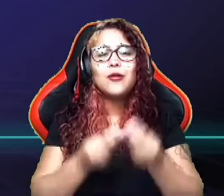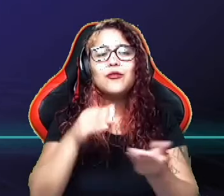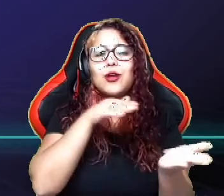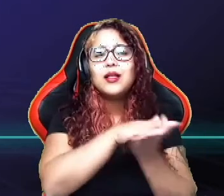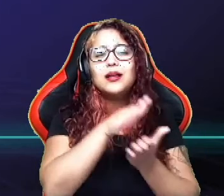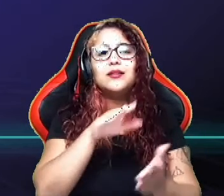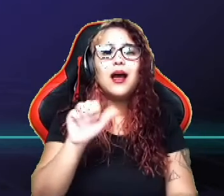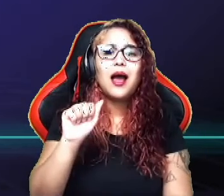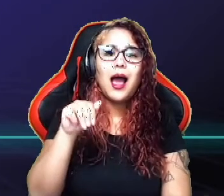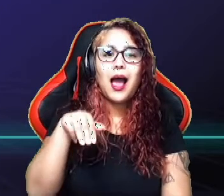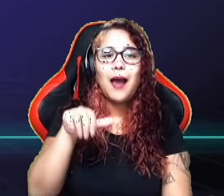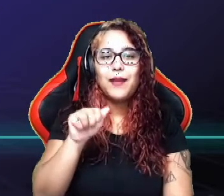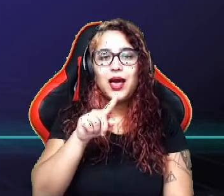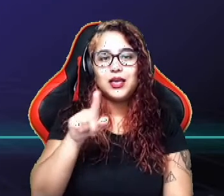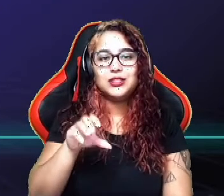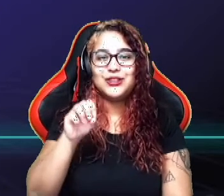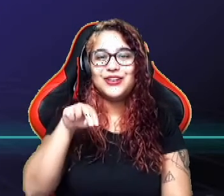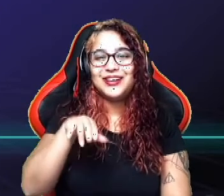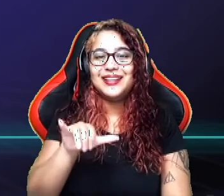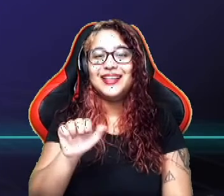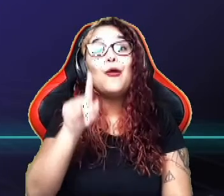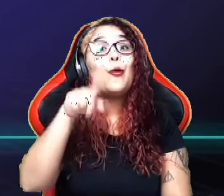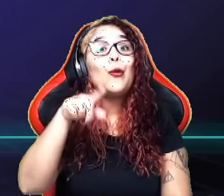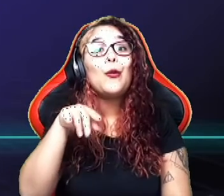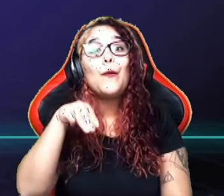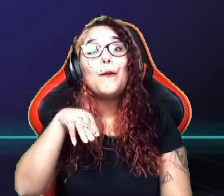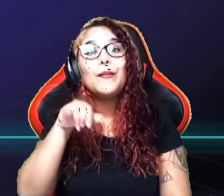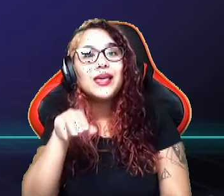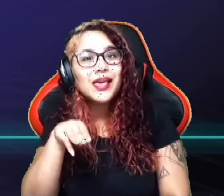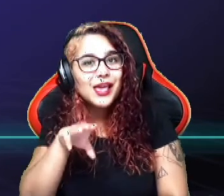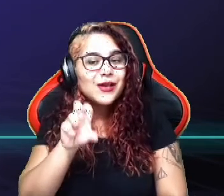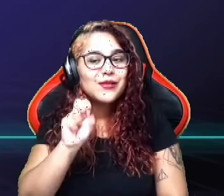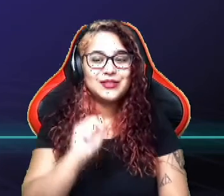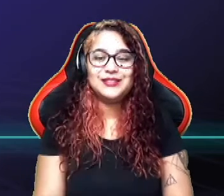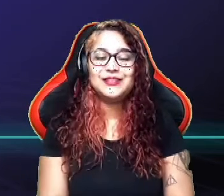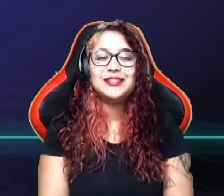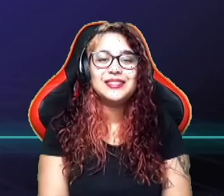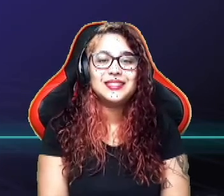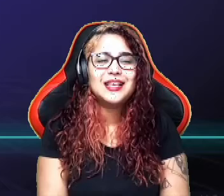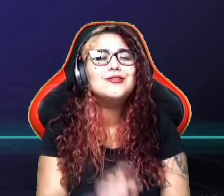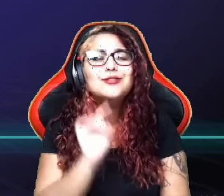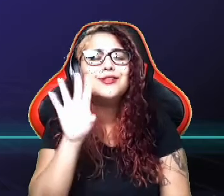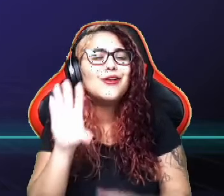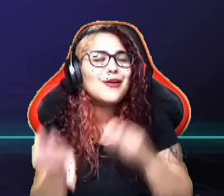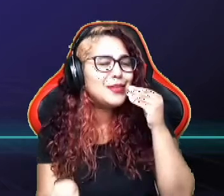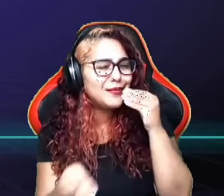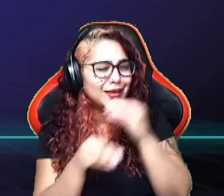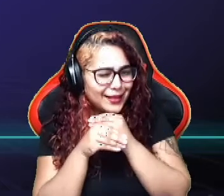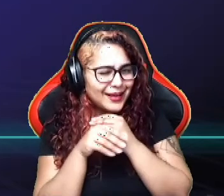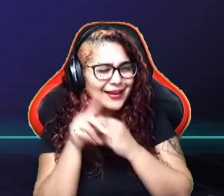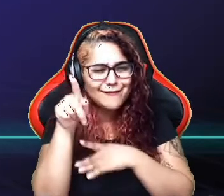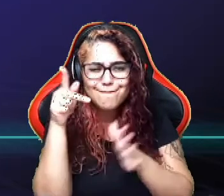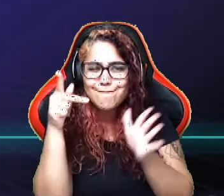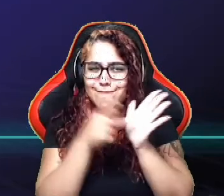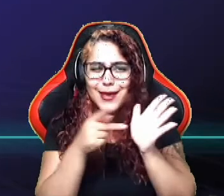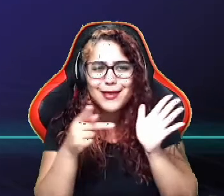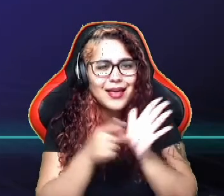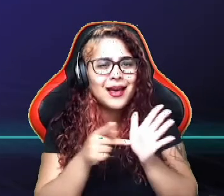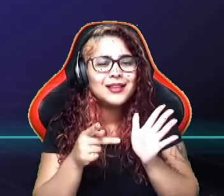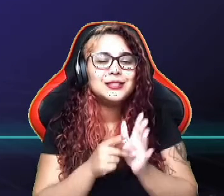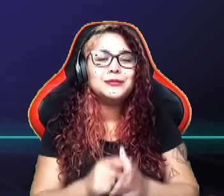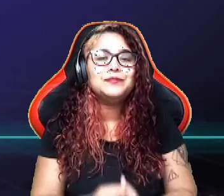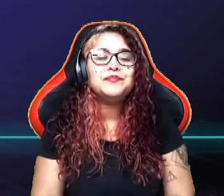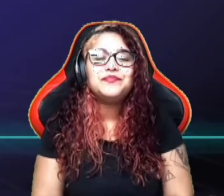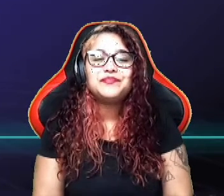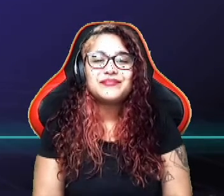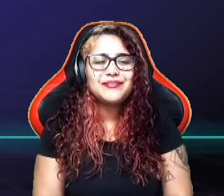of Amazonia, what it was like, the Mimos story. Just wanted to add,